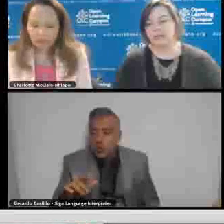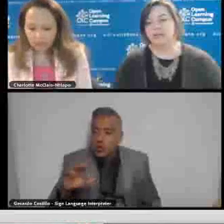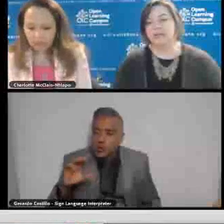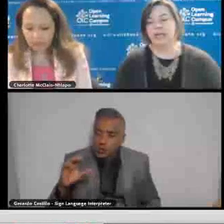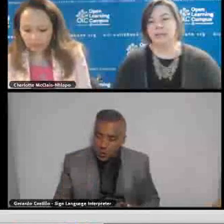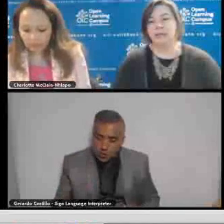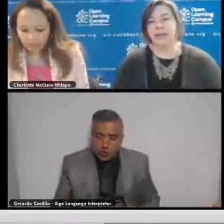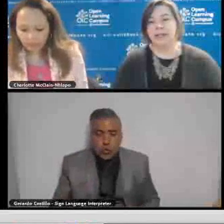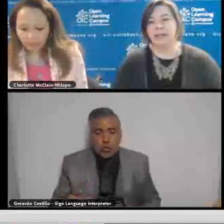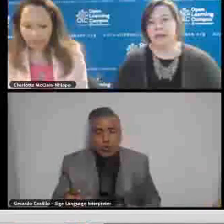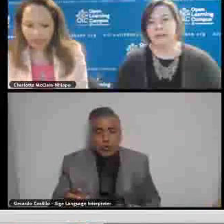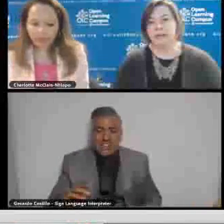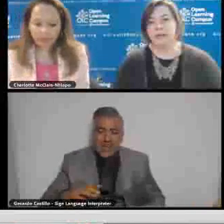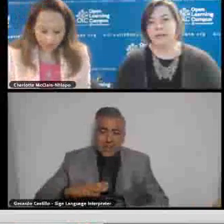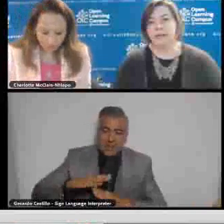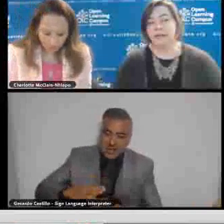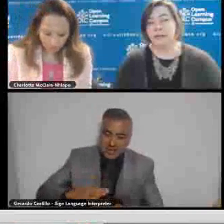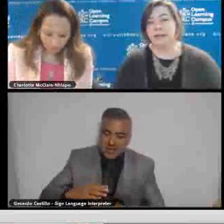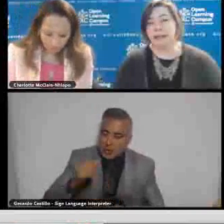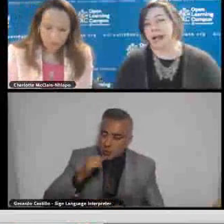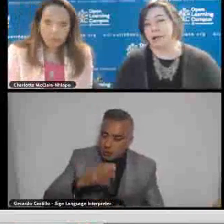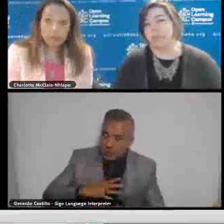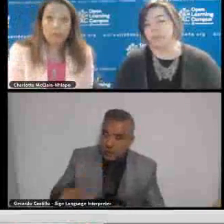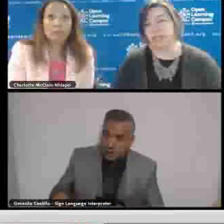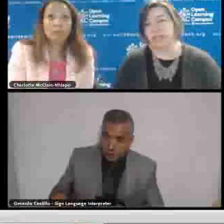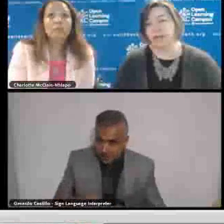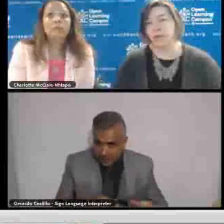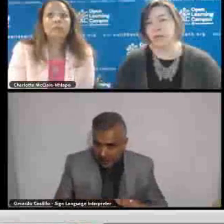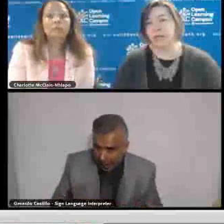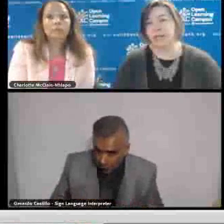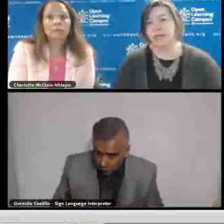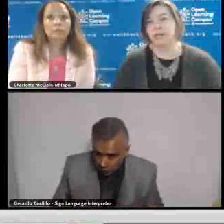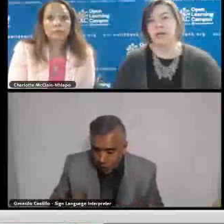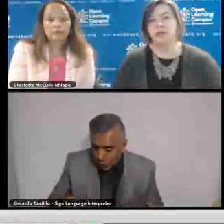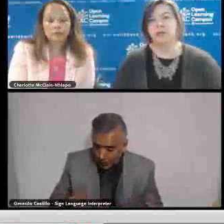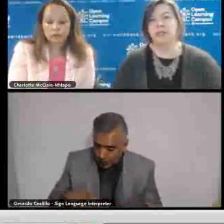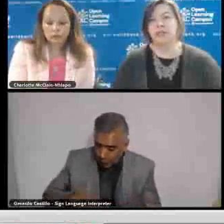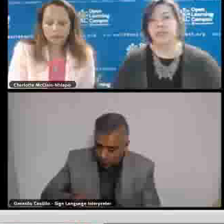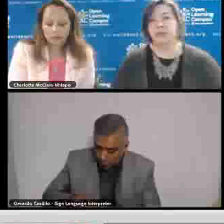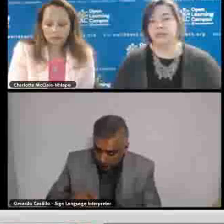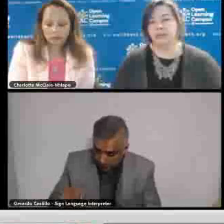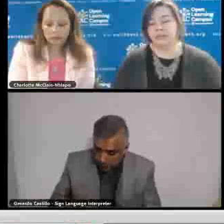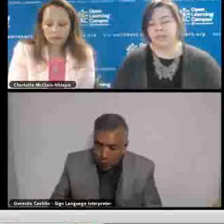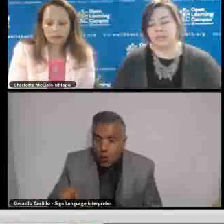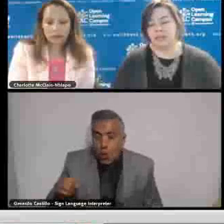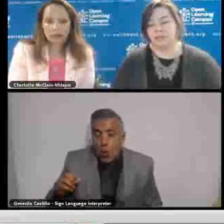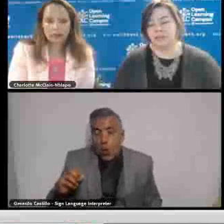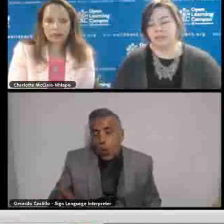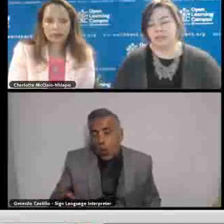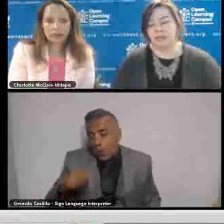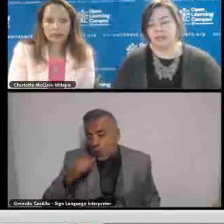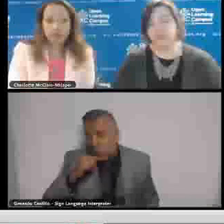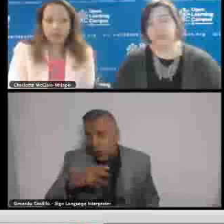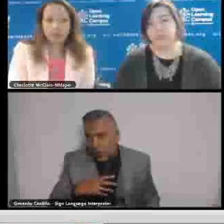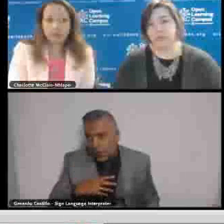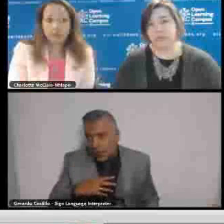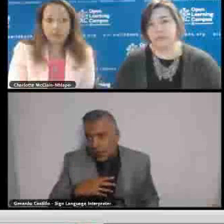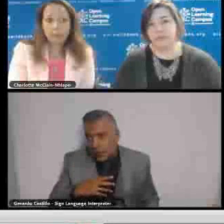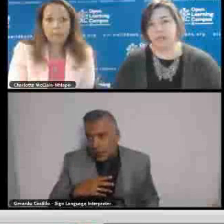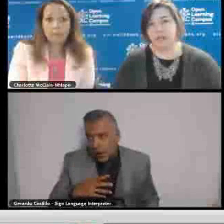that prevented them from leaving the house when they got a warning, or women aren't taught to